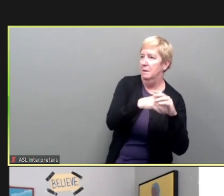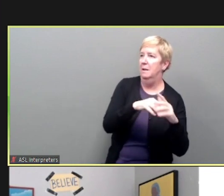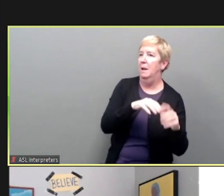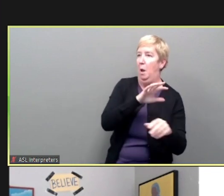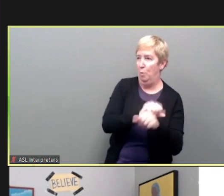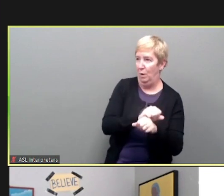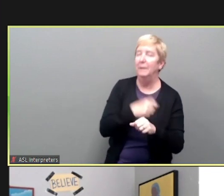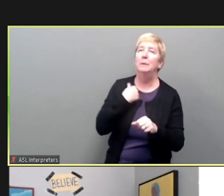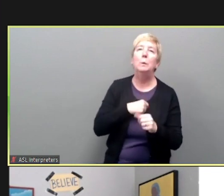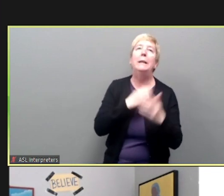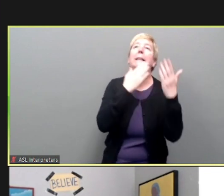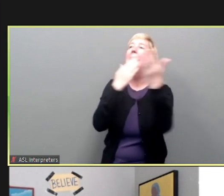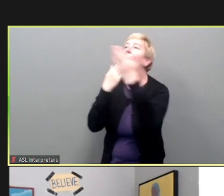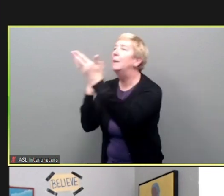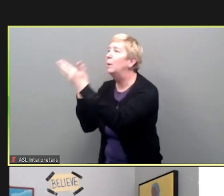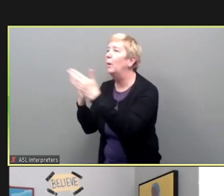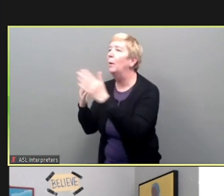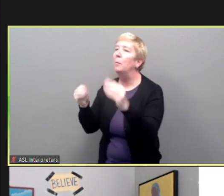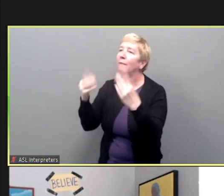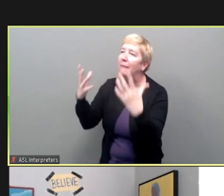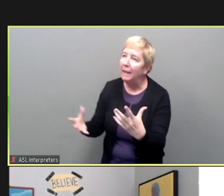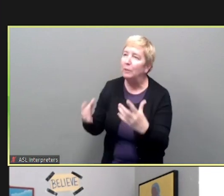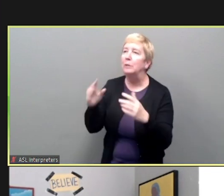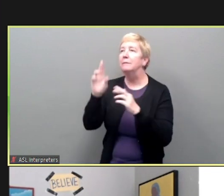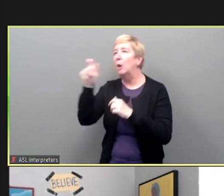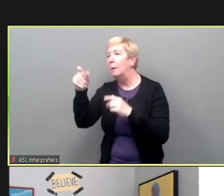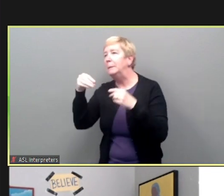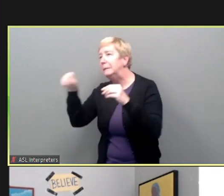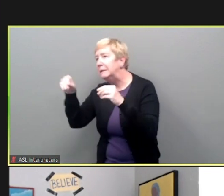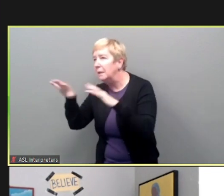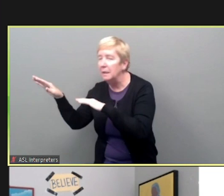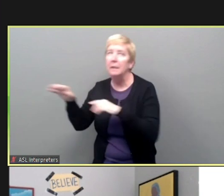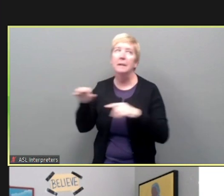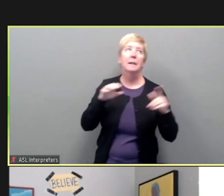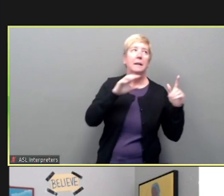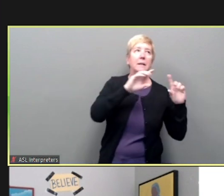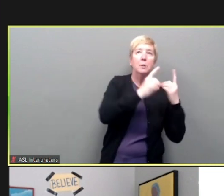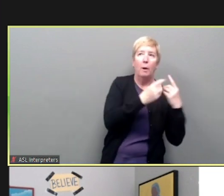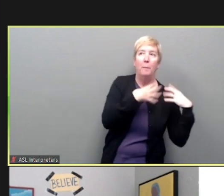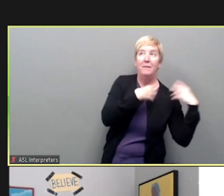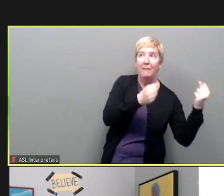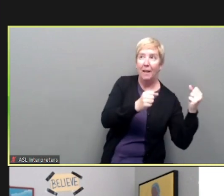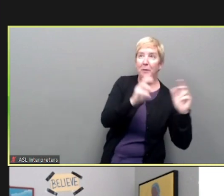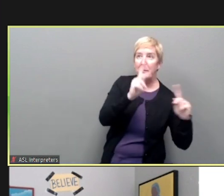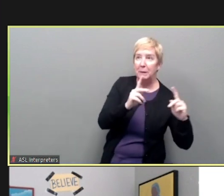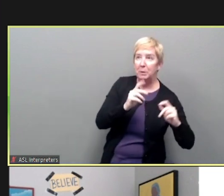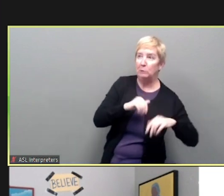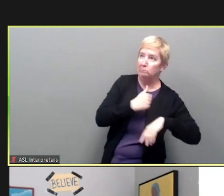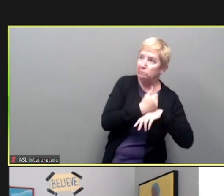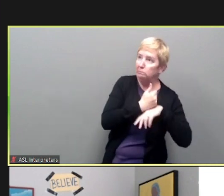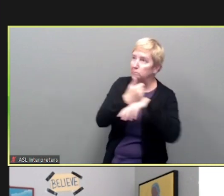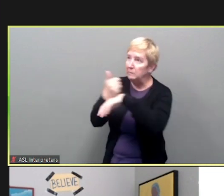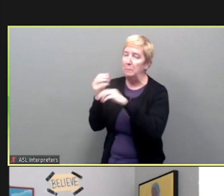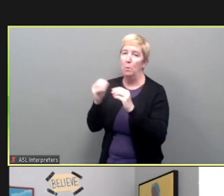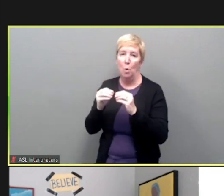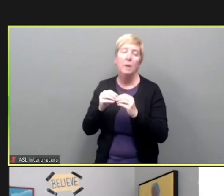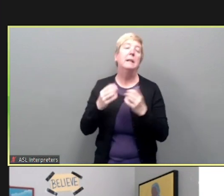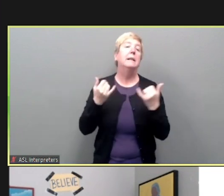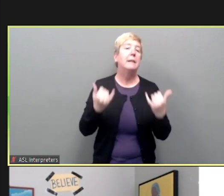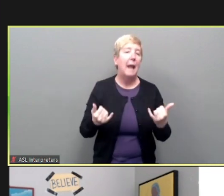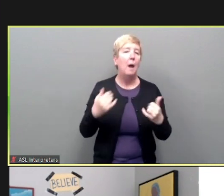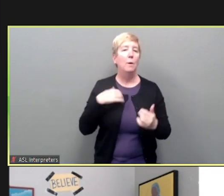providers out there, our Department of Health team, everybody who's come out there to get more appointments. We have right now